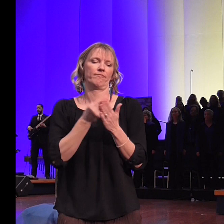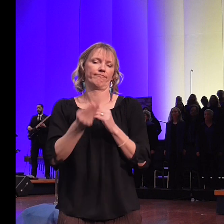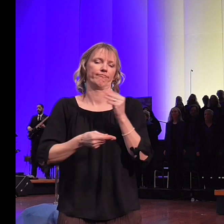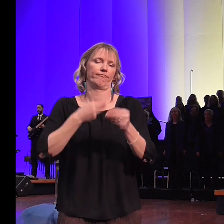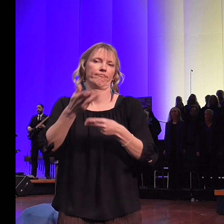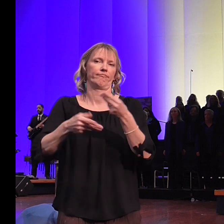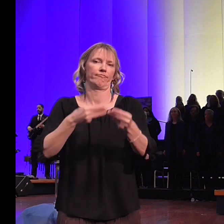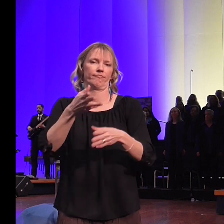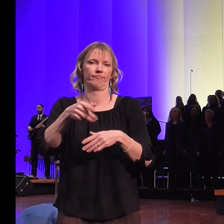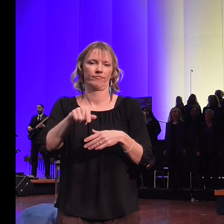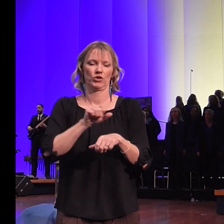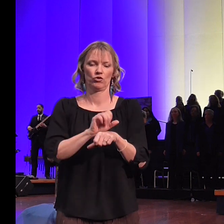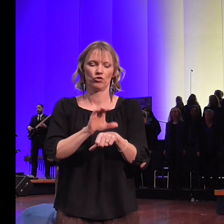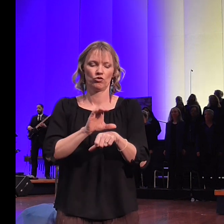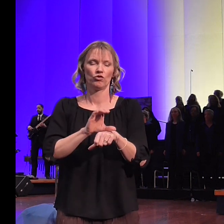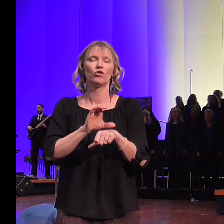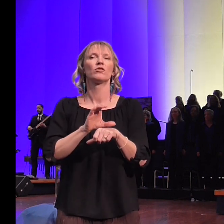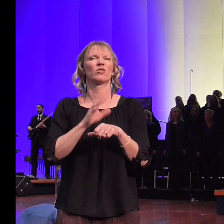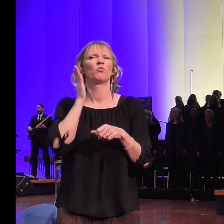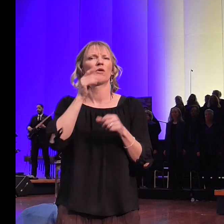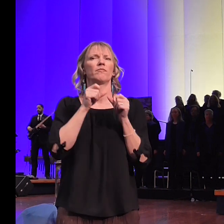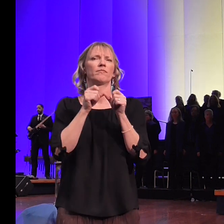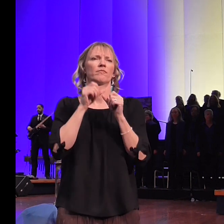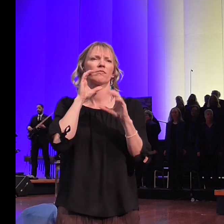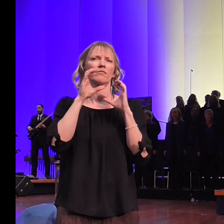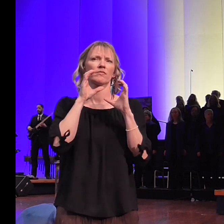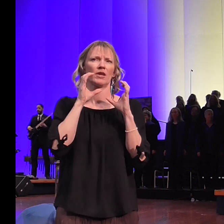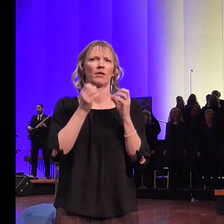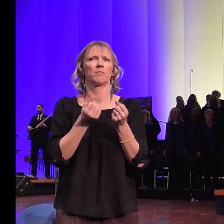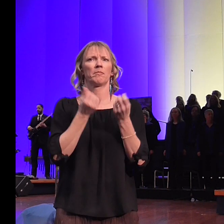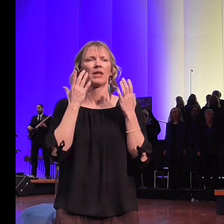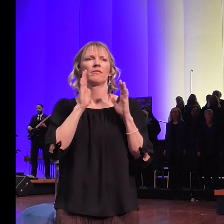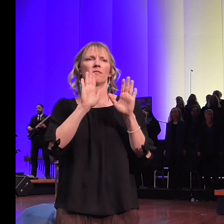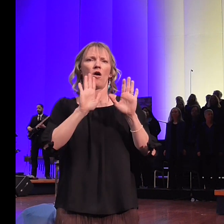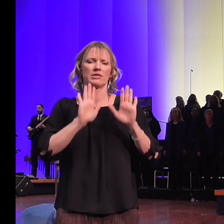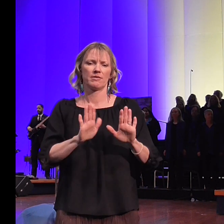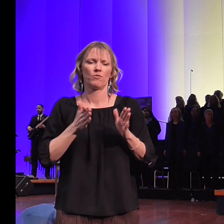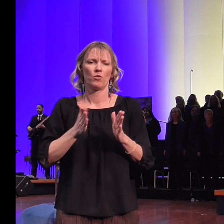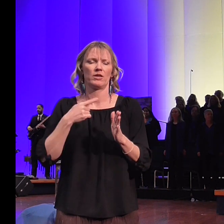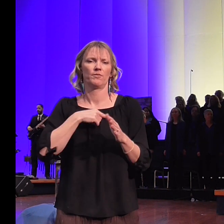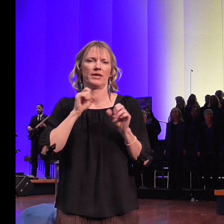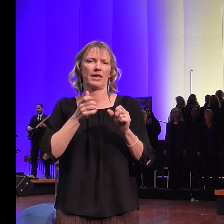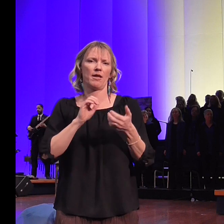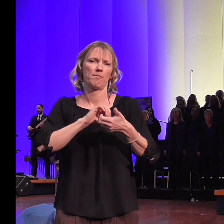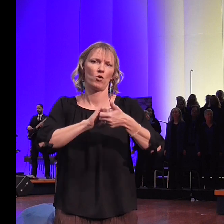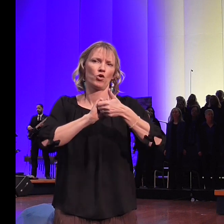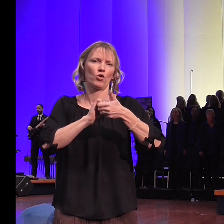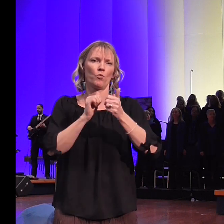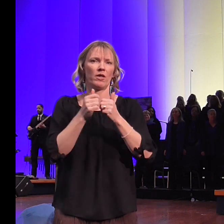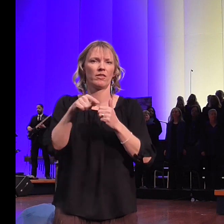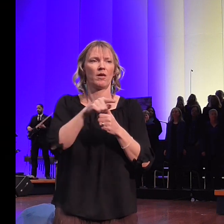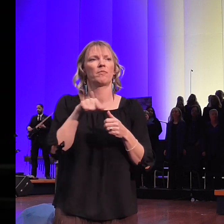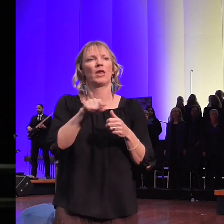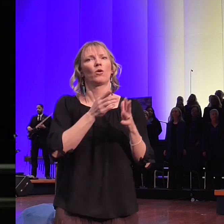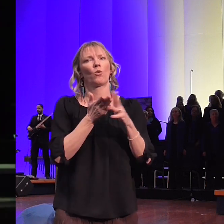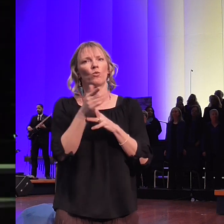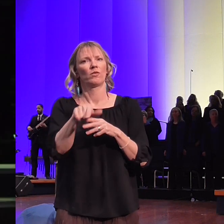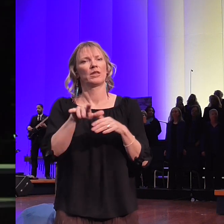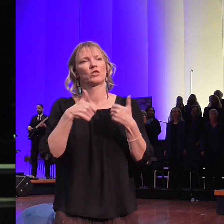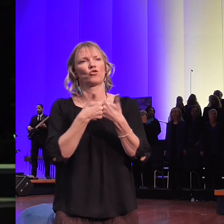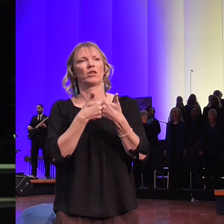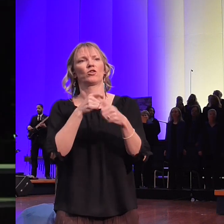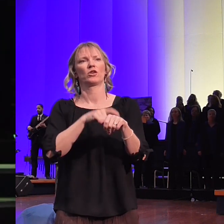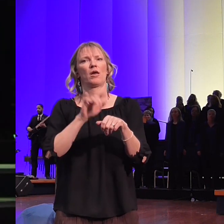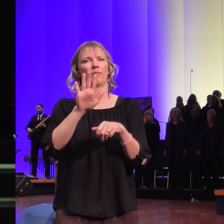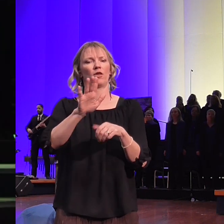Mile High Church. And we'll continue to communicate the great ways that we're able to partner with them as they go through this incredibly challenging time in